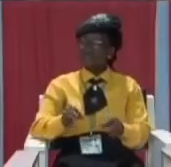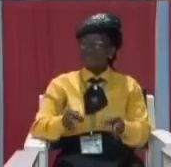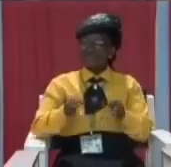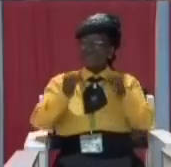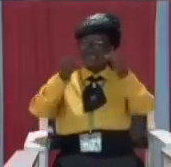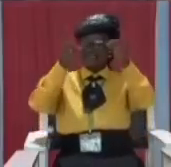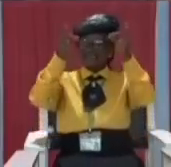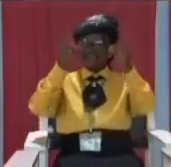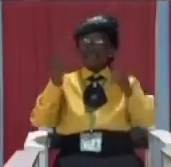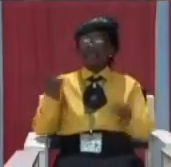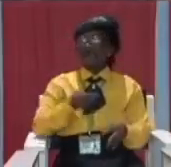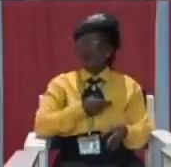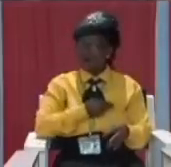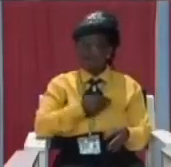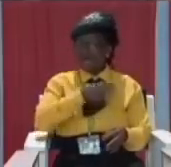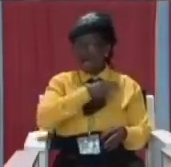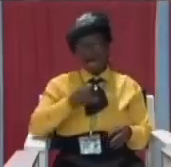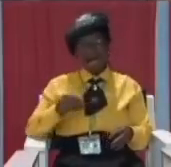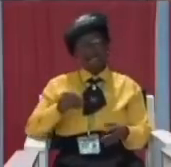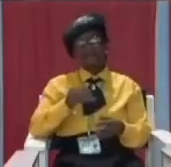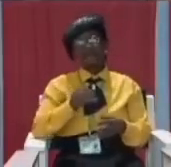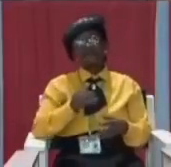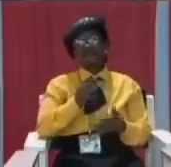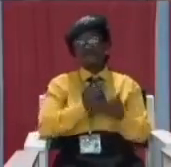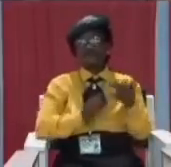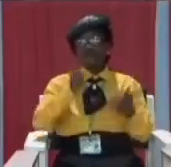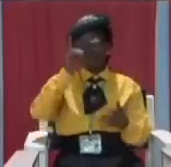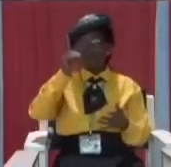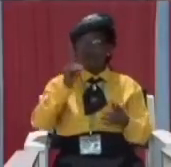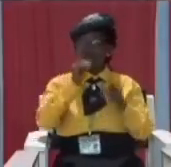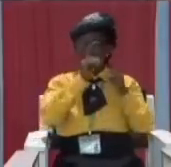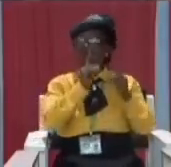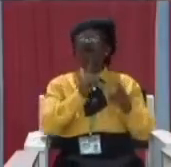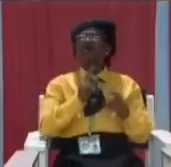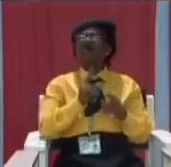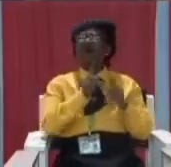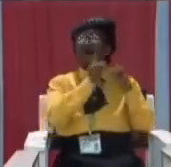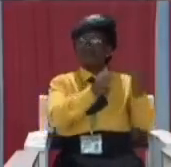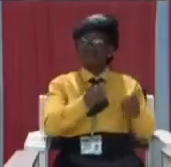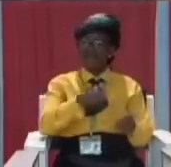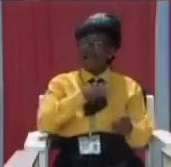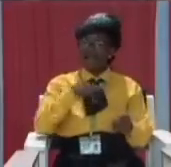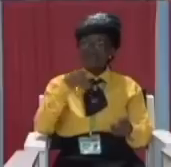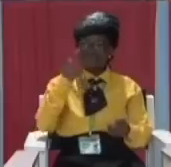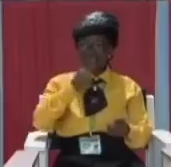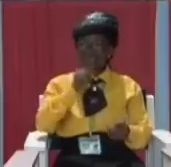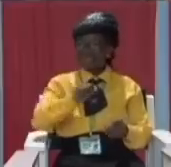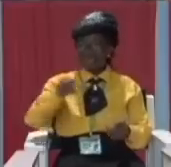And somebody answered and said, "It's one pastor from somewhere in Africa."